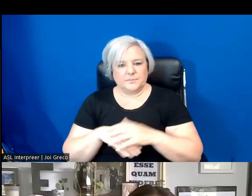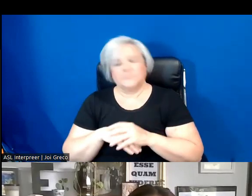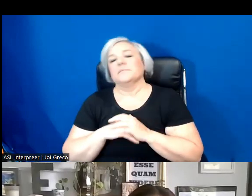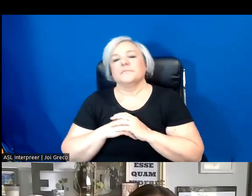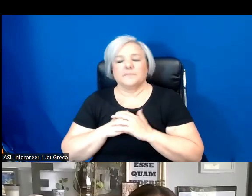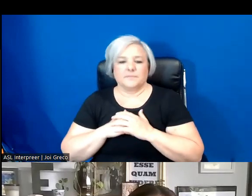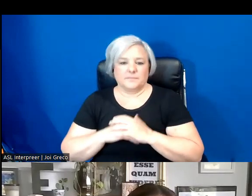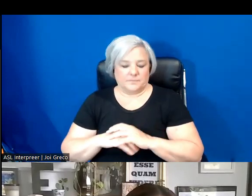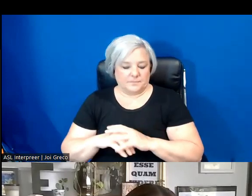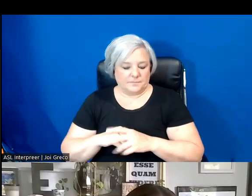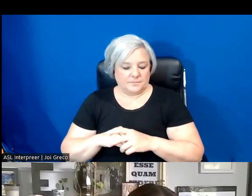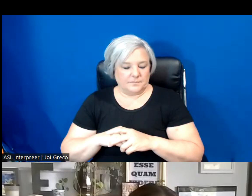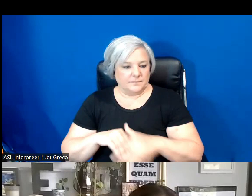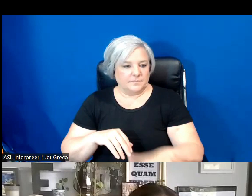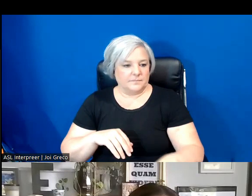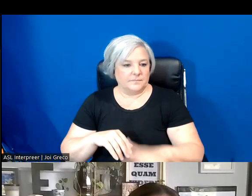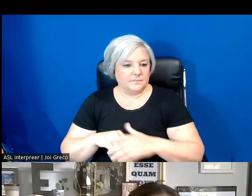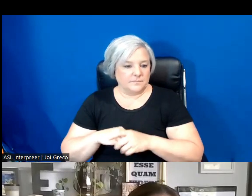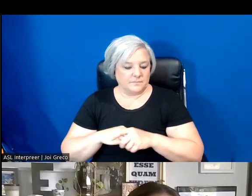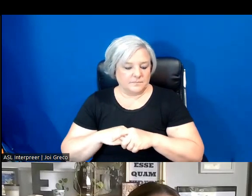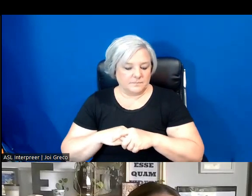to yourself. Next slide, please.